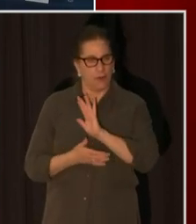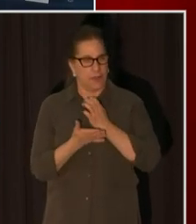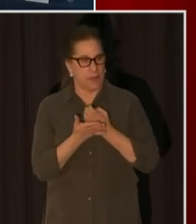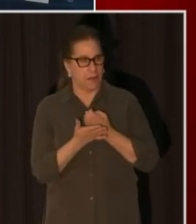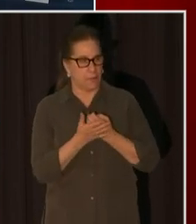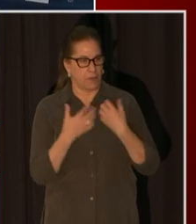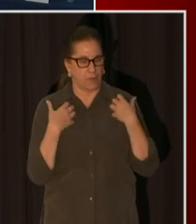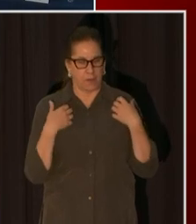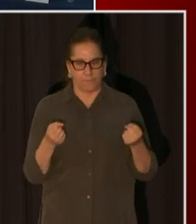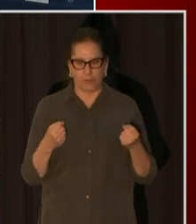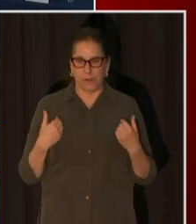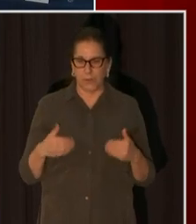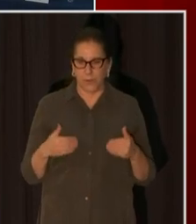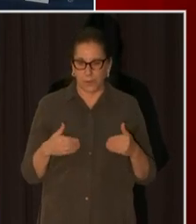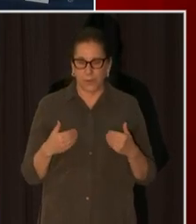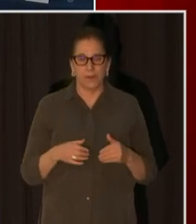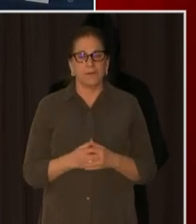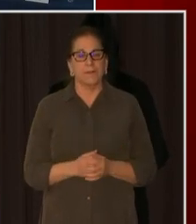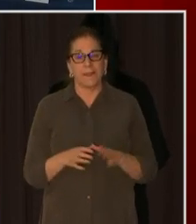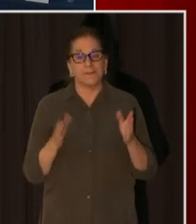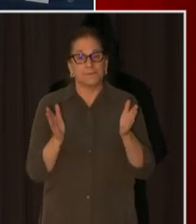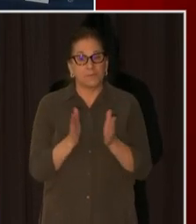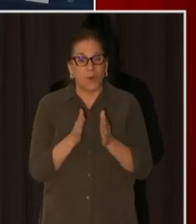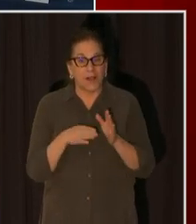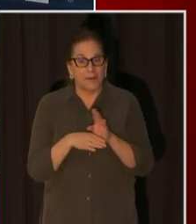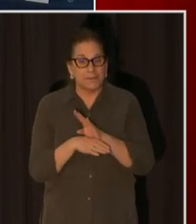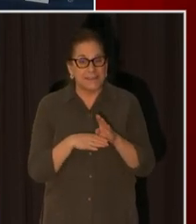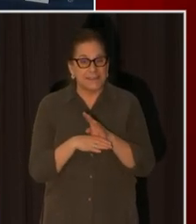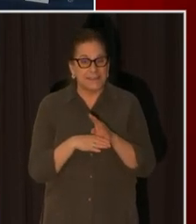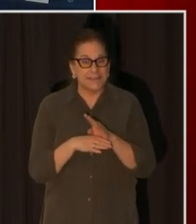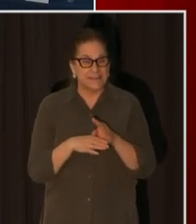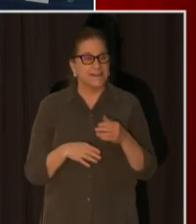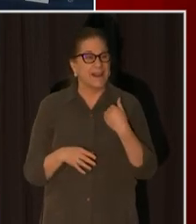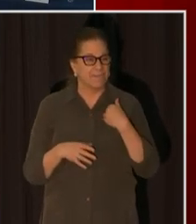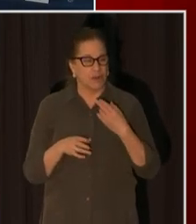now an opportunity to receive an economic benefit